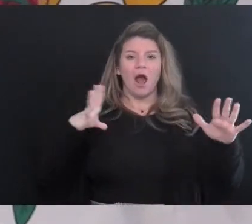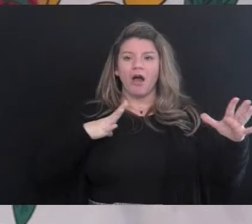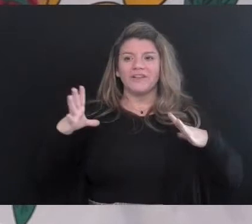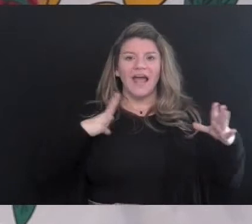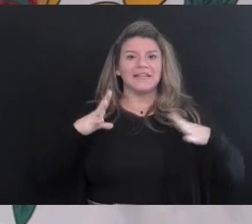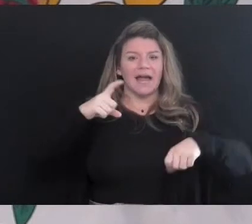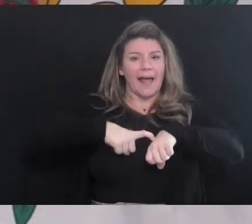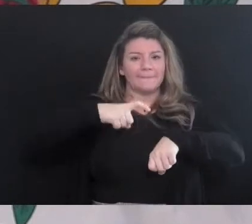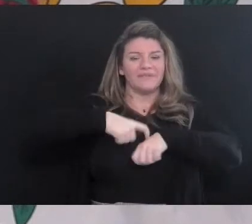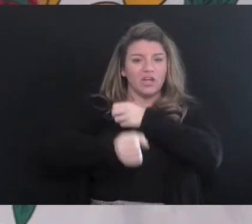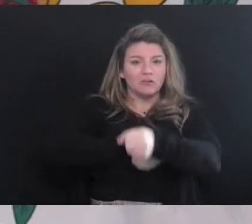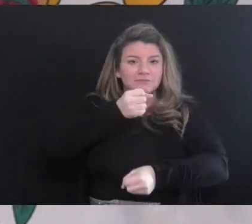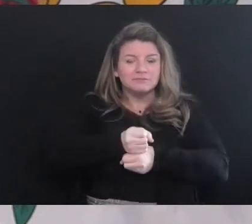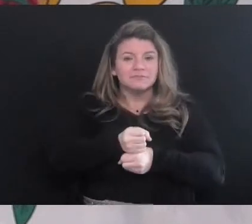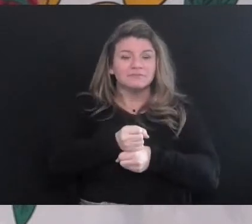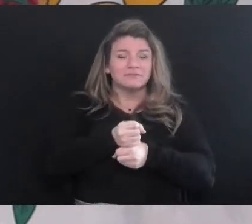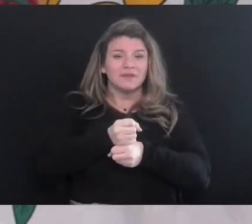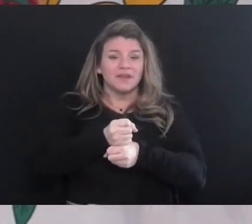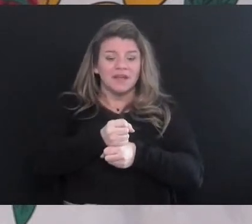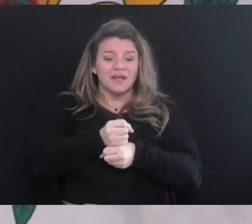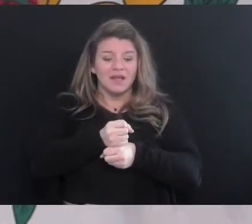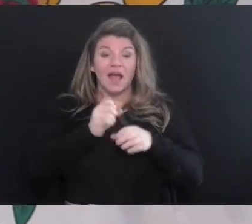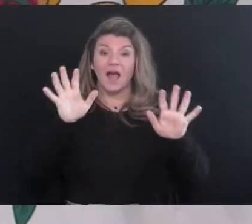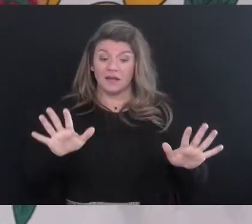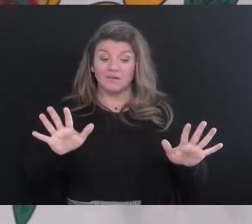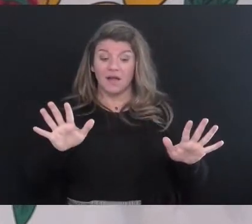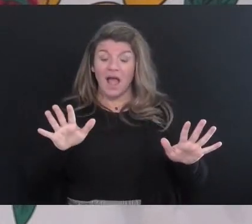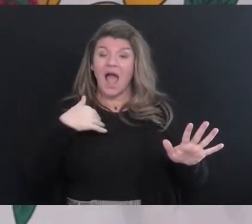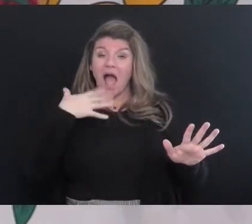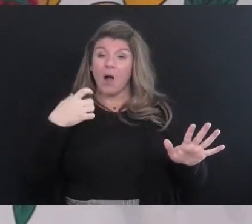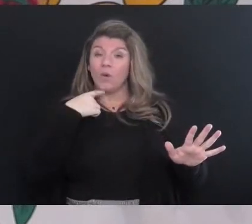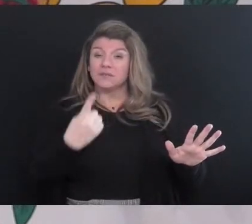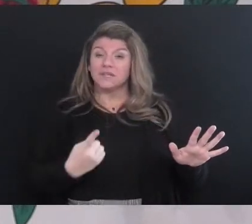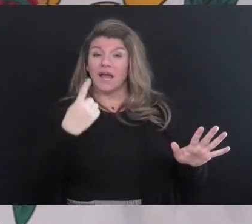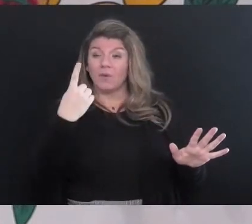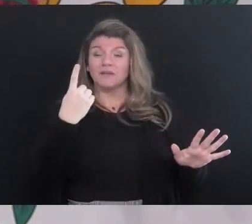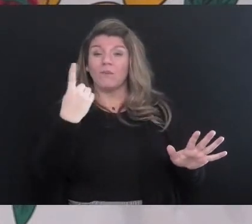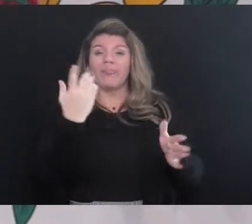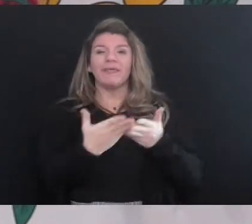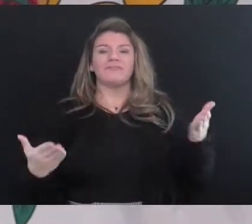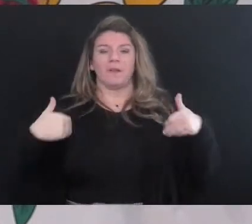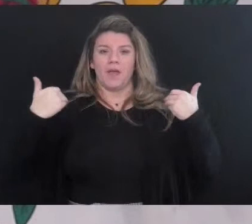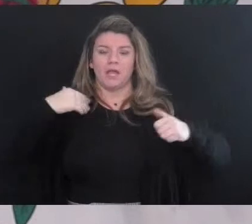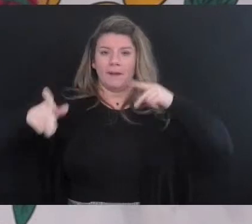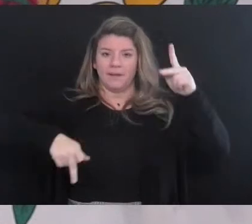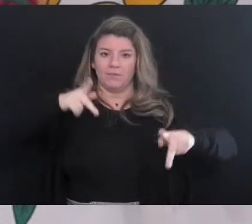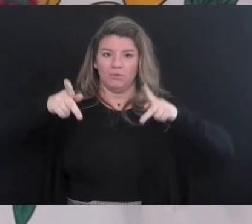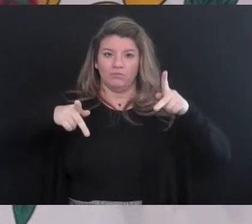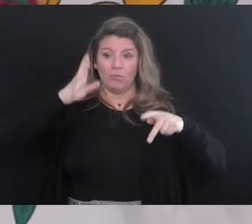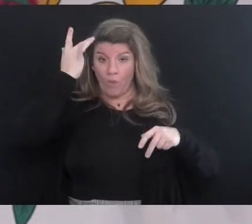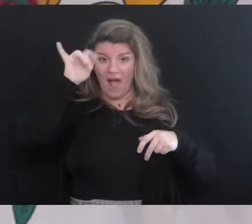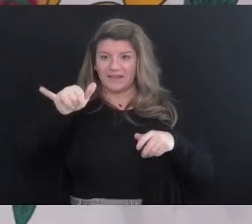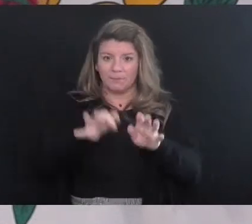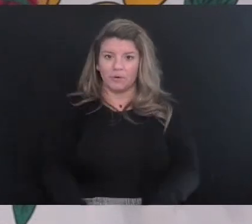holiday time of year. I think this, and I want to say this to our young people, because this is really important